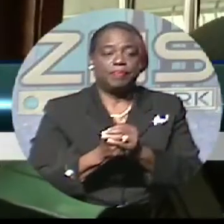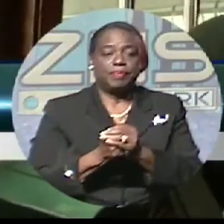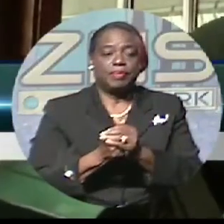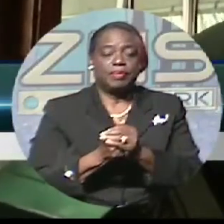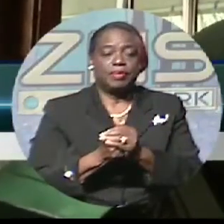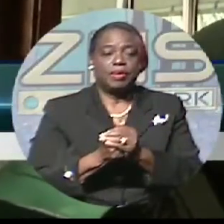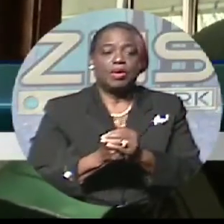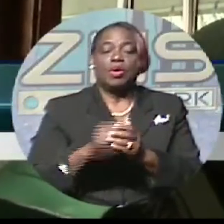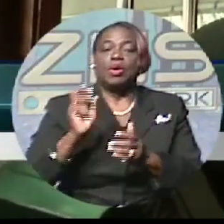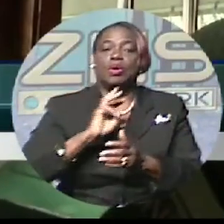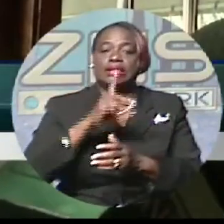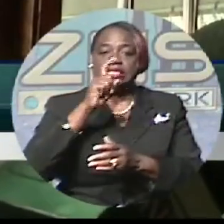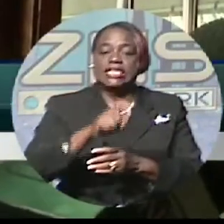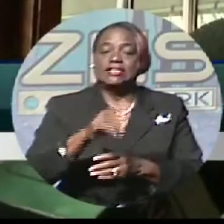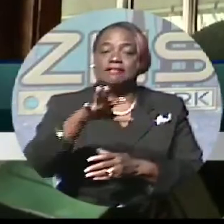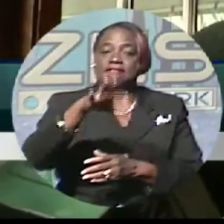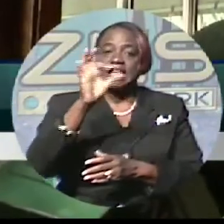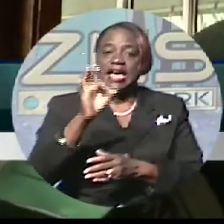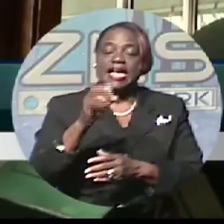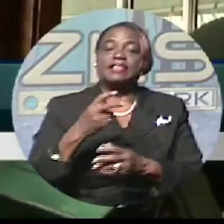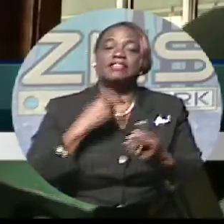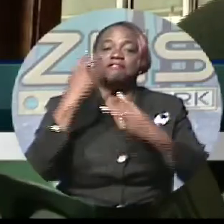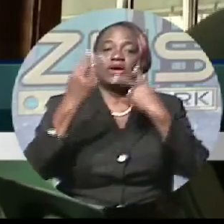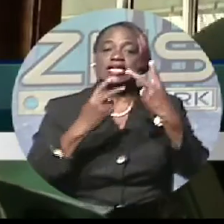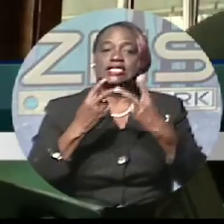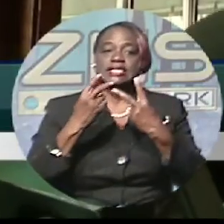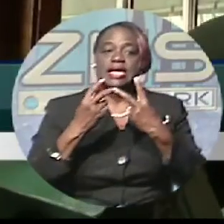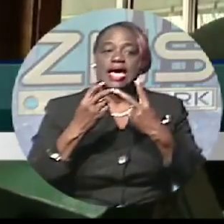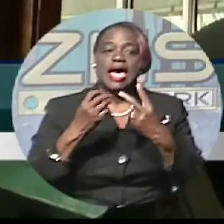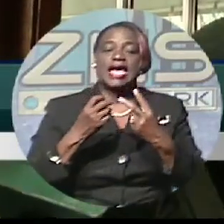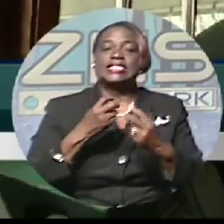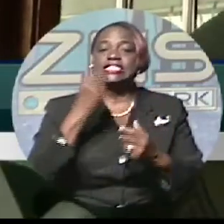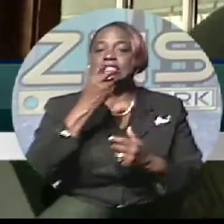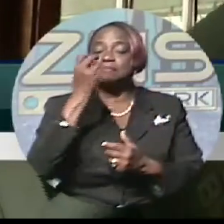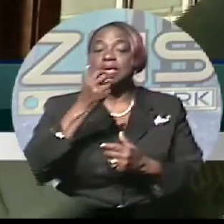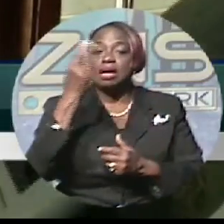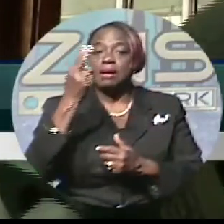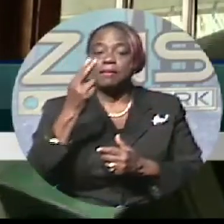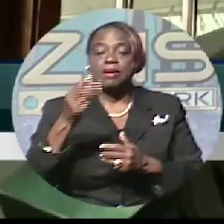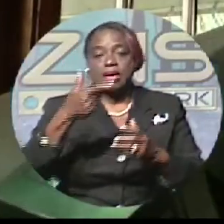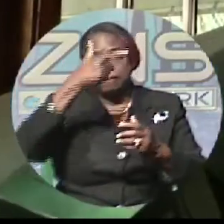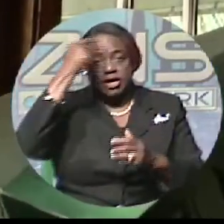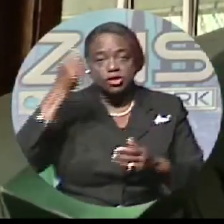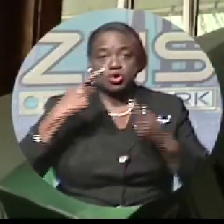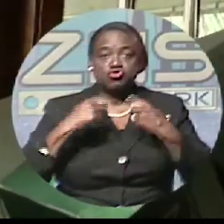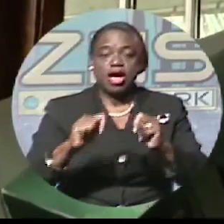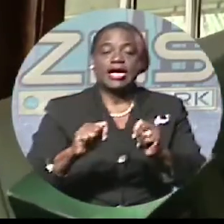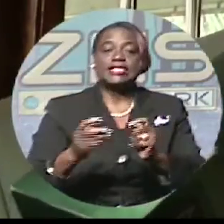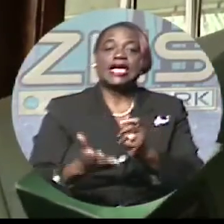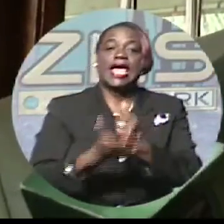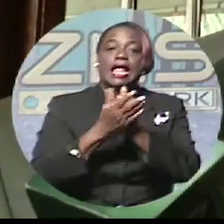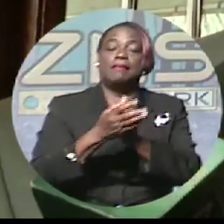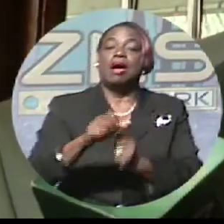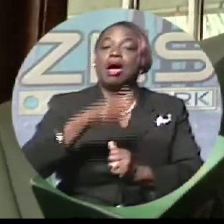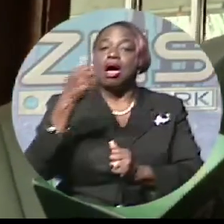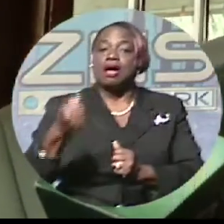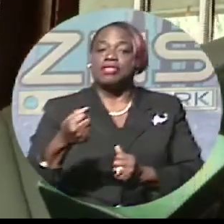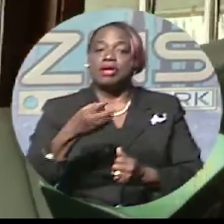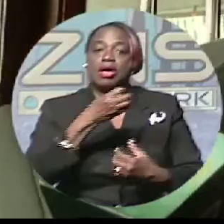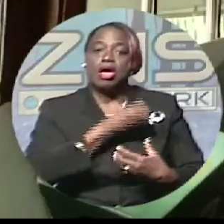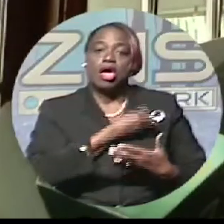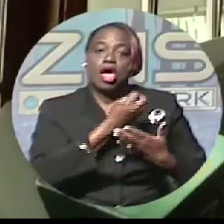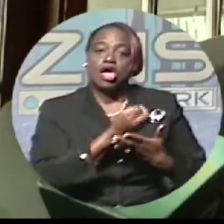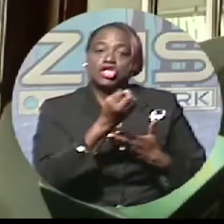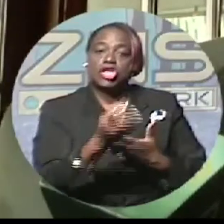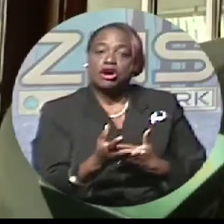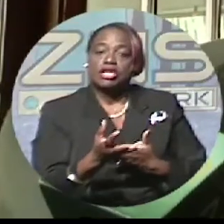and speak up and say that this is not fair on us. We're trying to raise money to help other charitable events in the country or organizations.